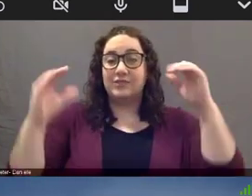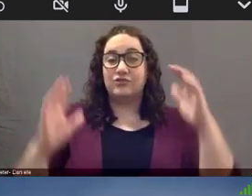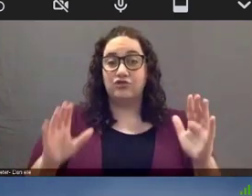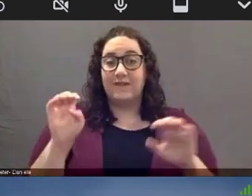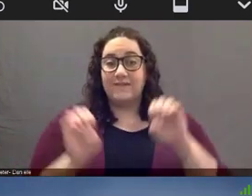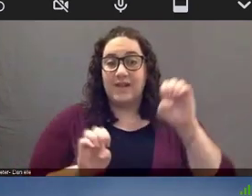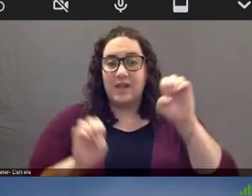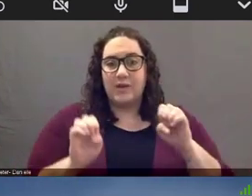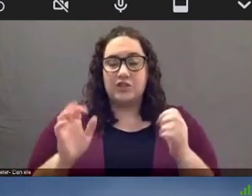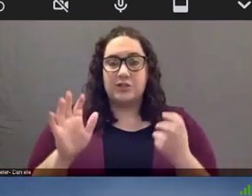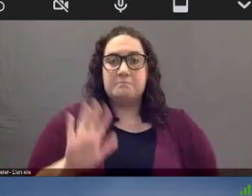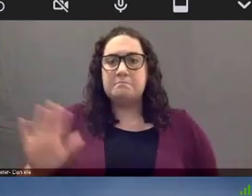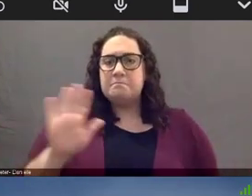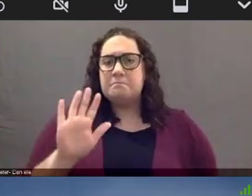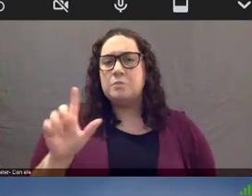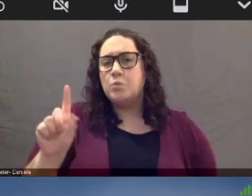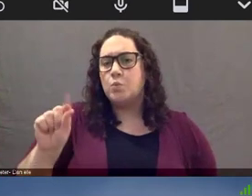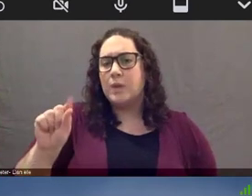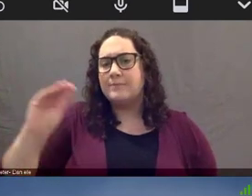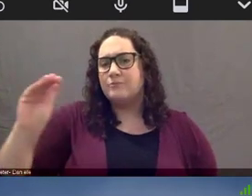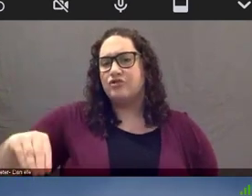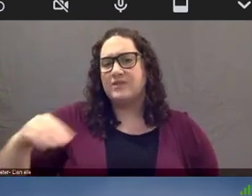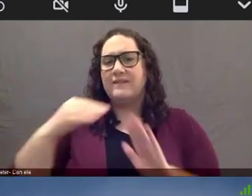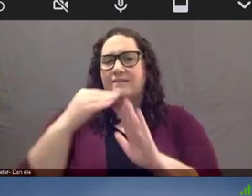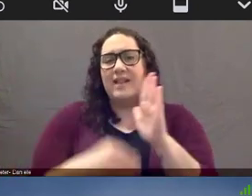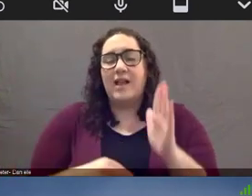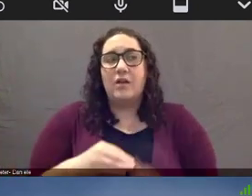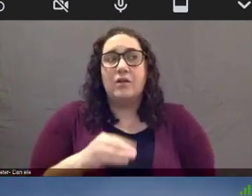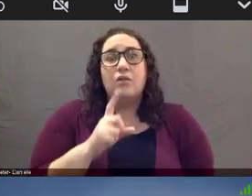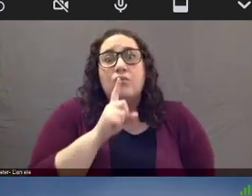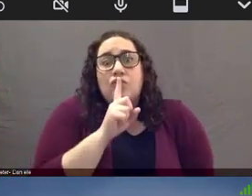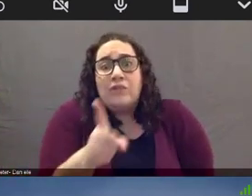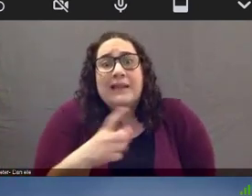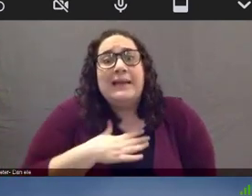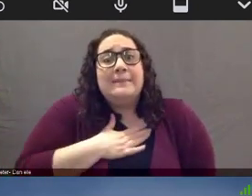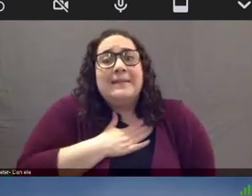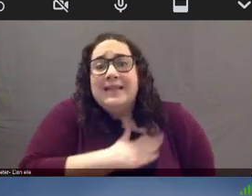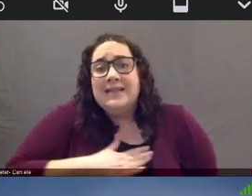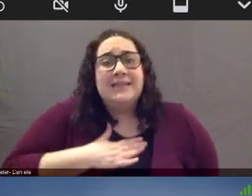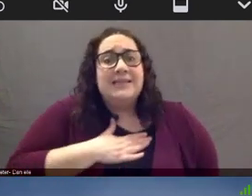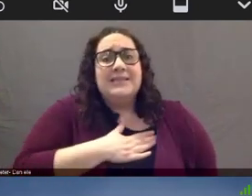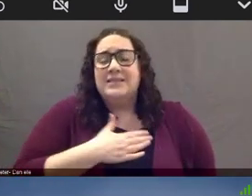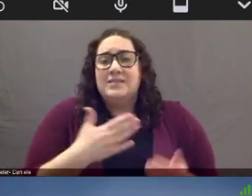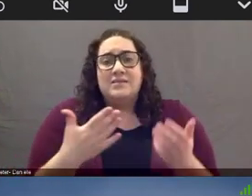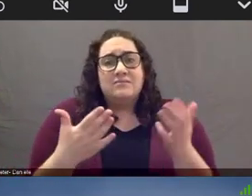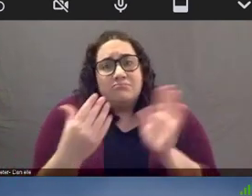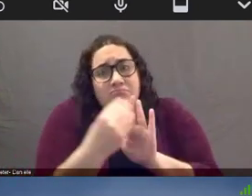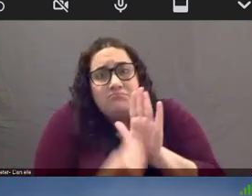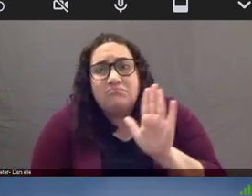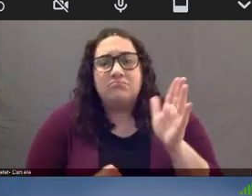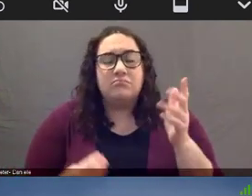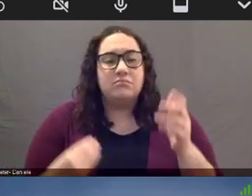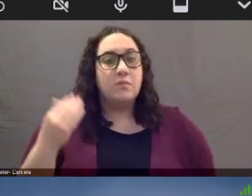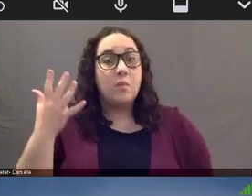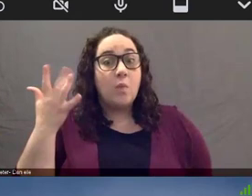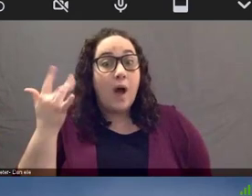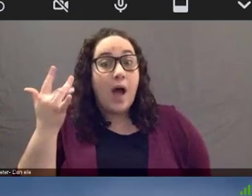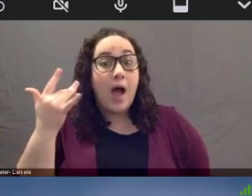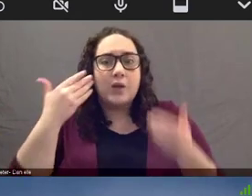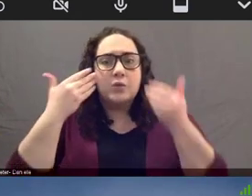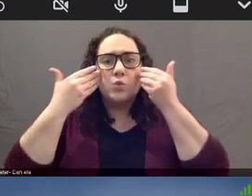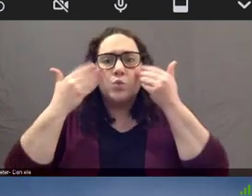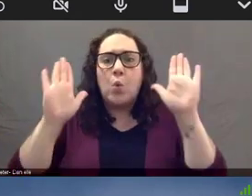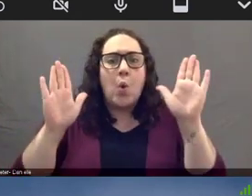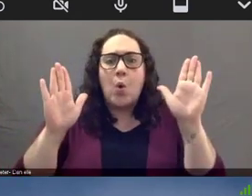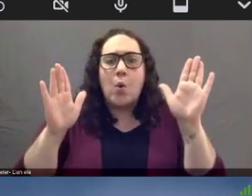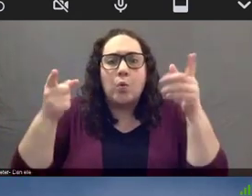course evaluation. I really do appreciate that. Like I said last class, we don't know what's going to happen in the fall. But if we do have